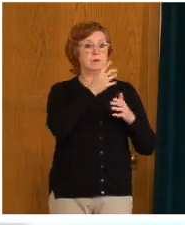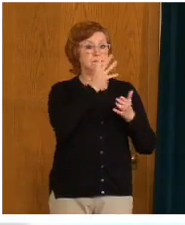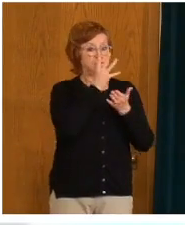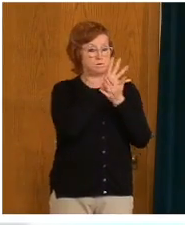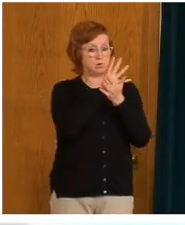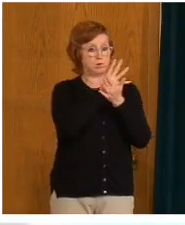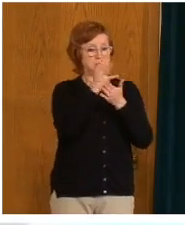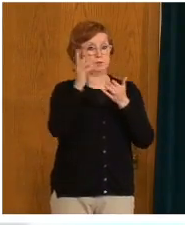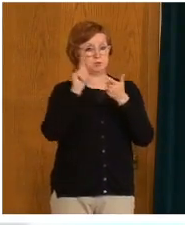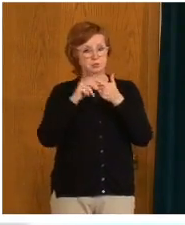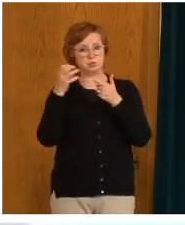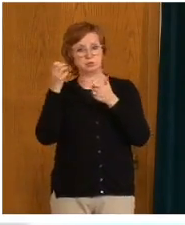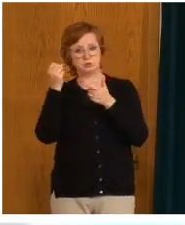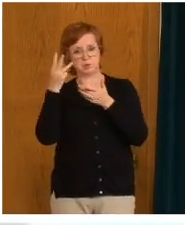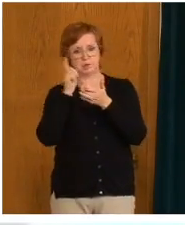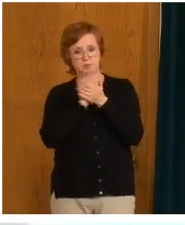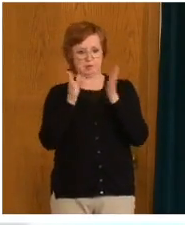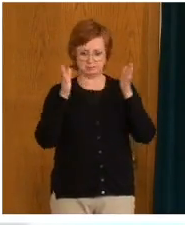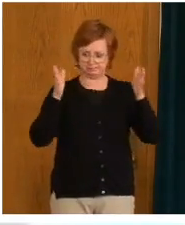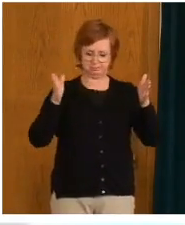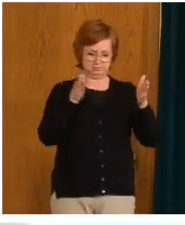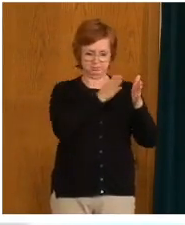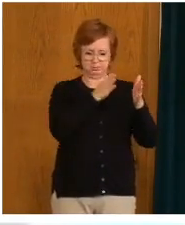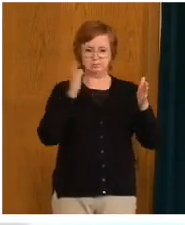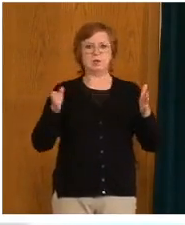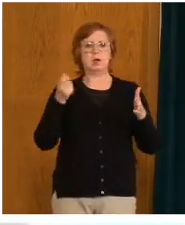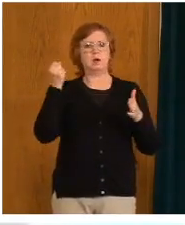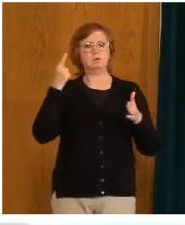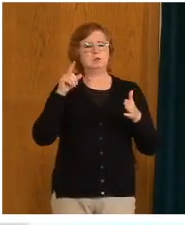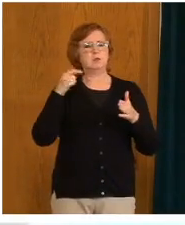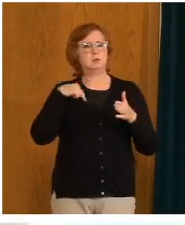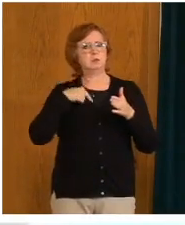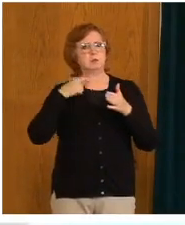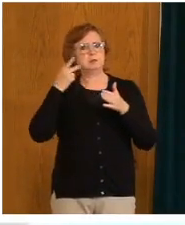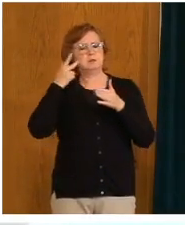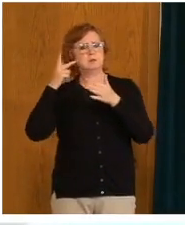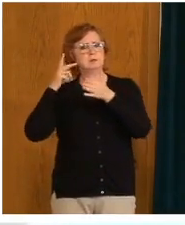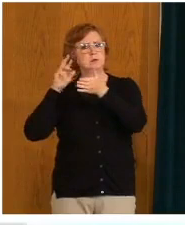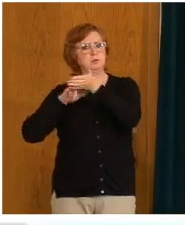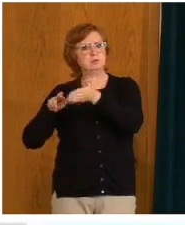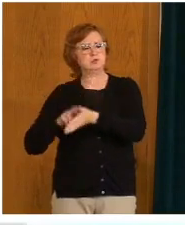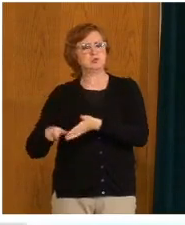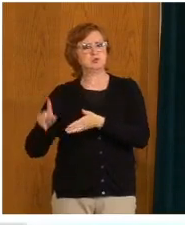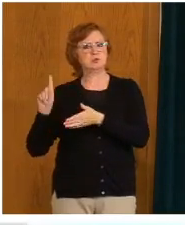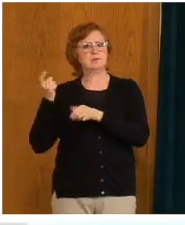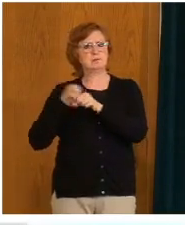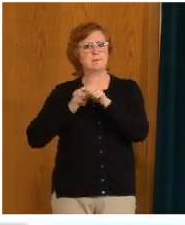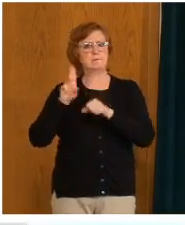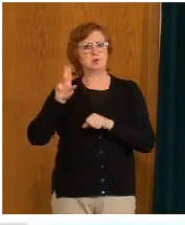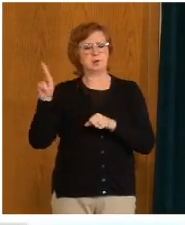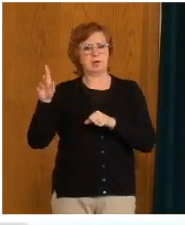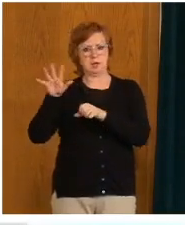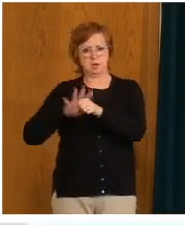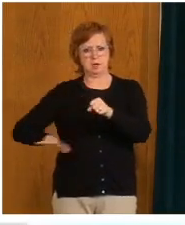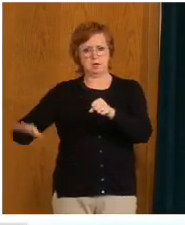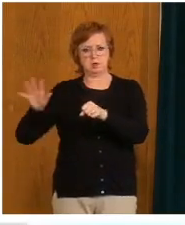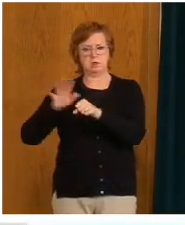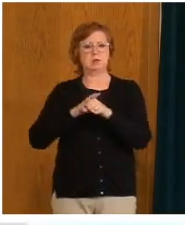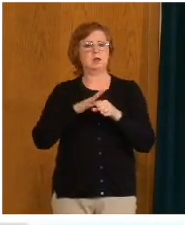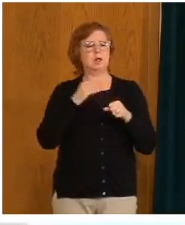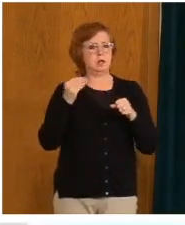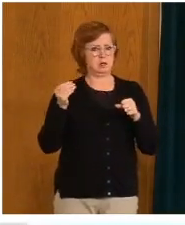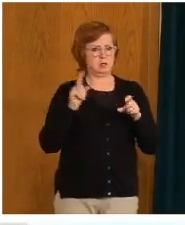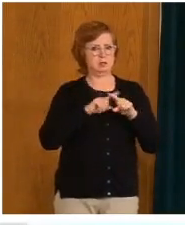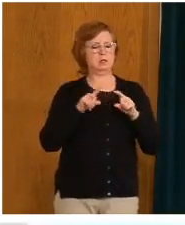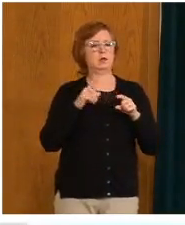12 weeks. But detailed studies, primarily in the UK and also in several provinces of Canada, has